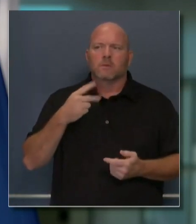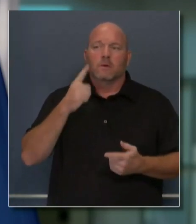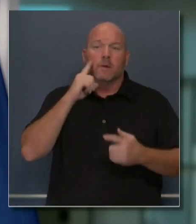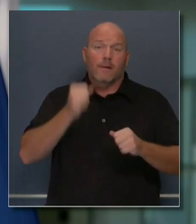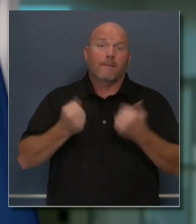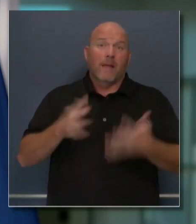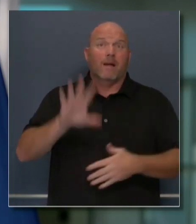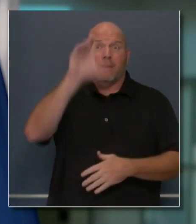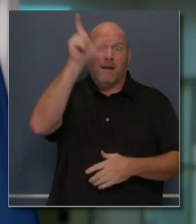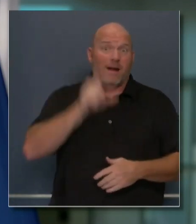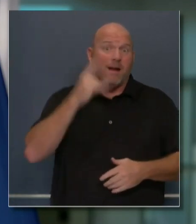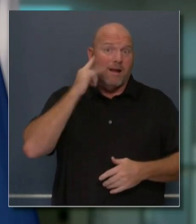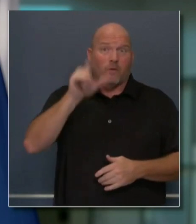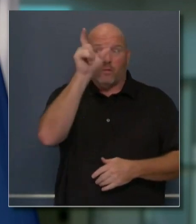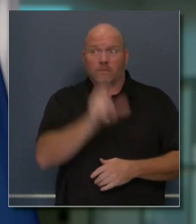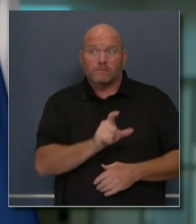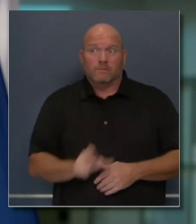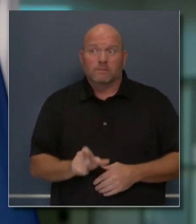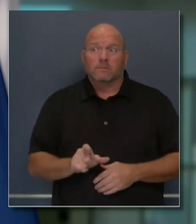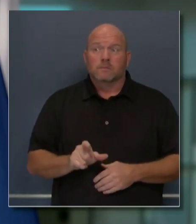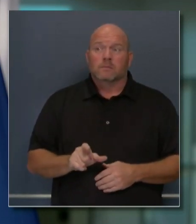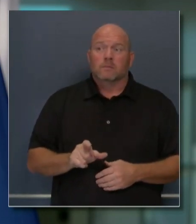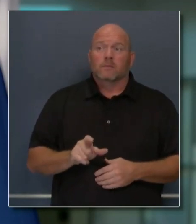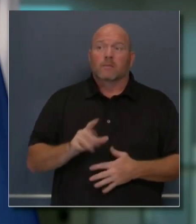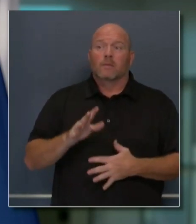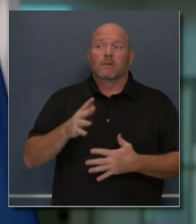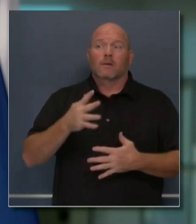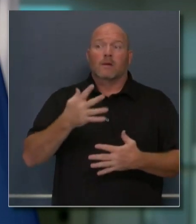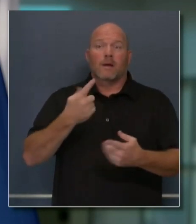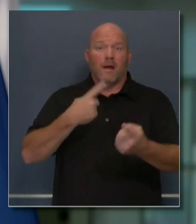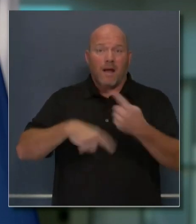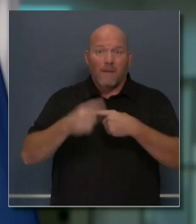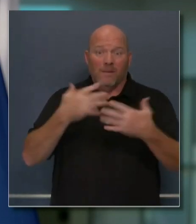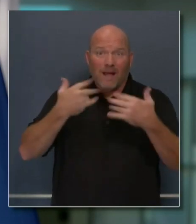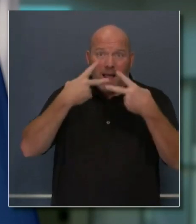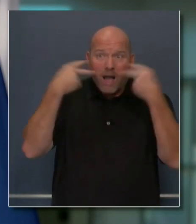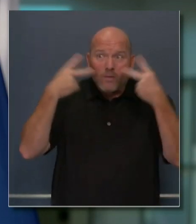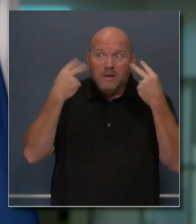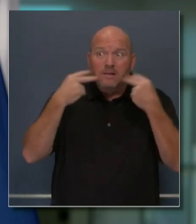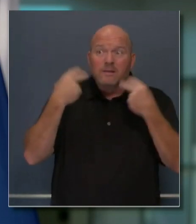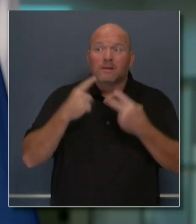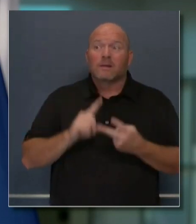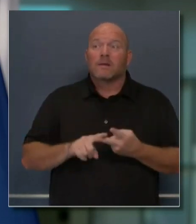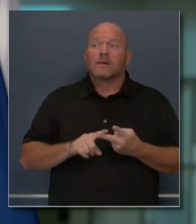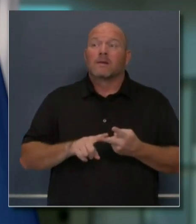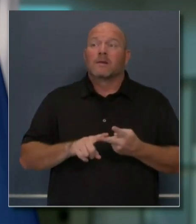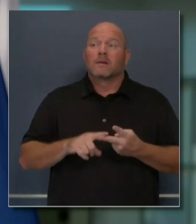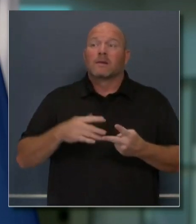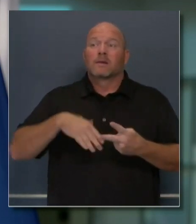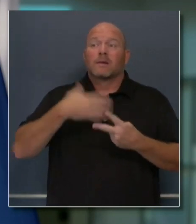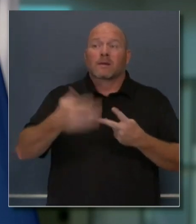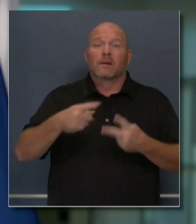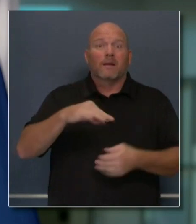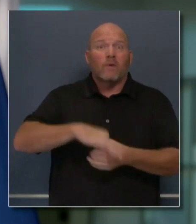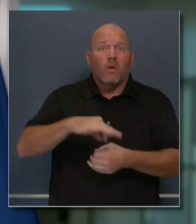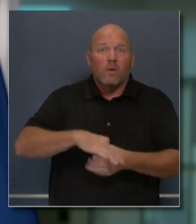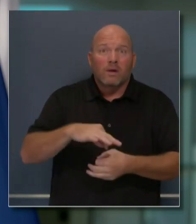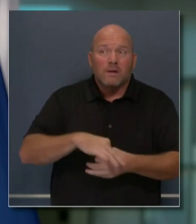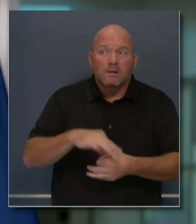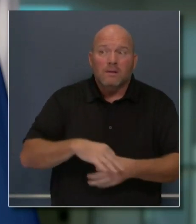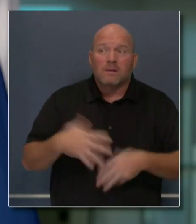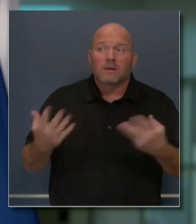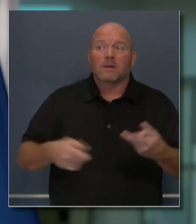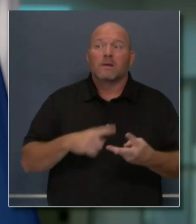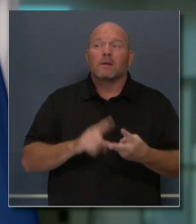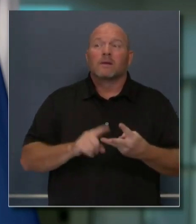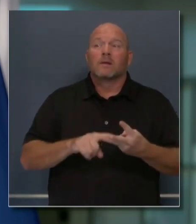are considering, the first of which is coming up with Halloween. Then we have things with Election Day and the traditions of coming